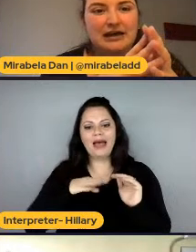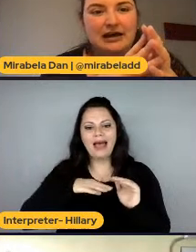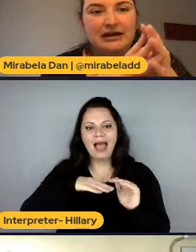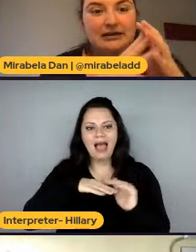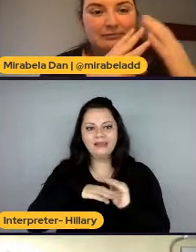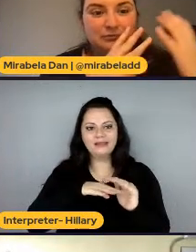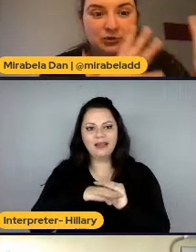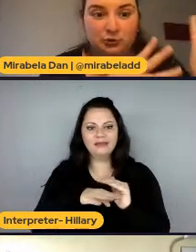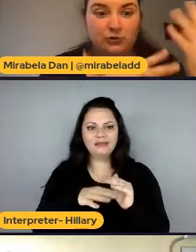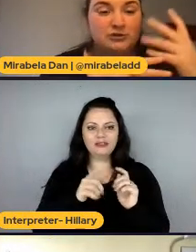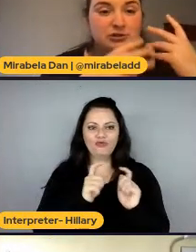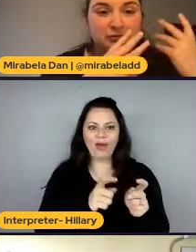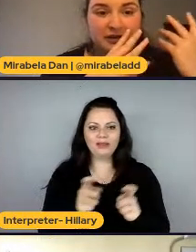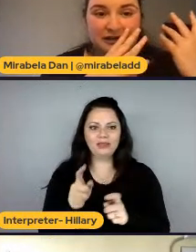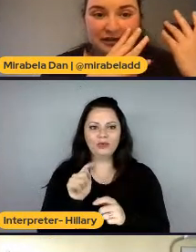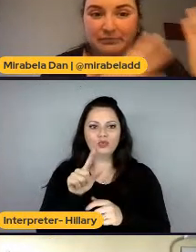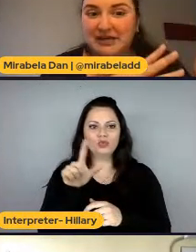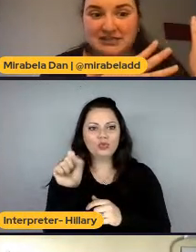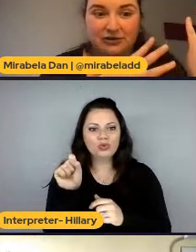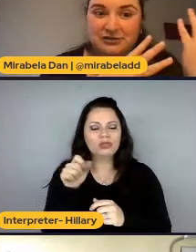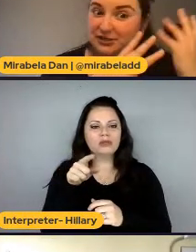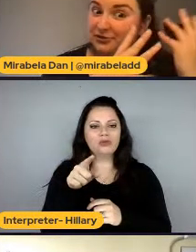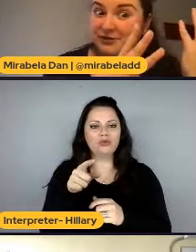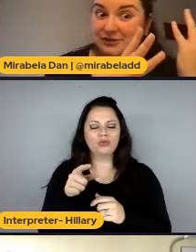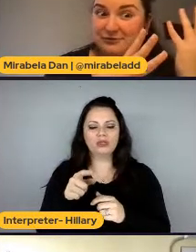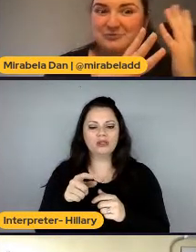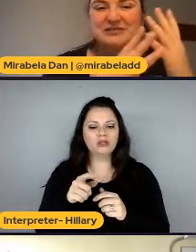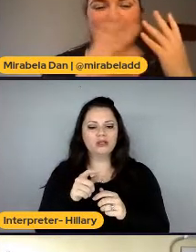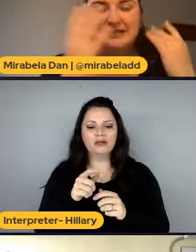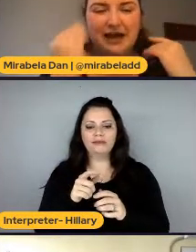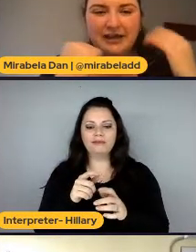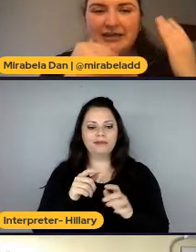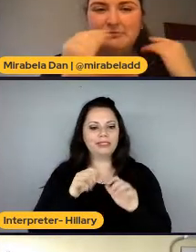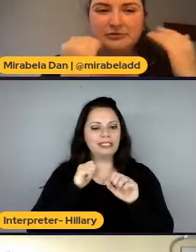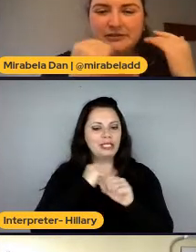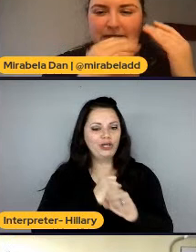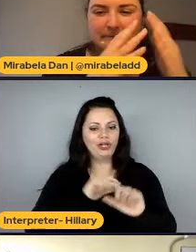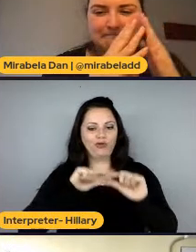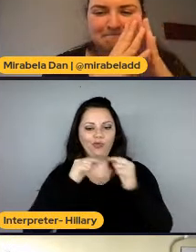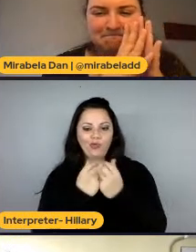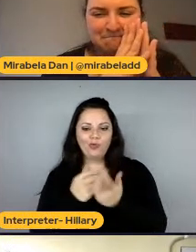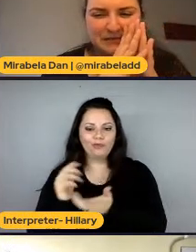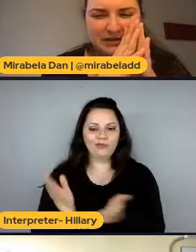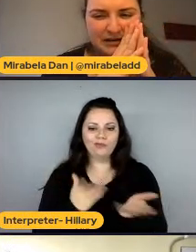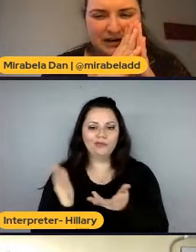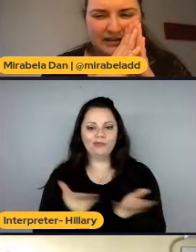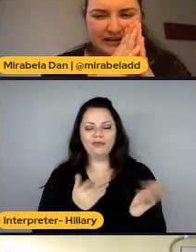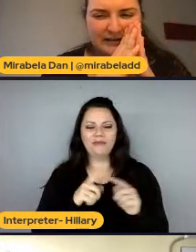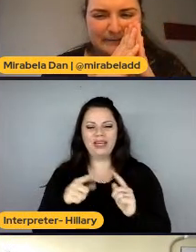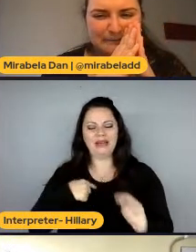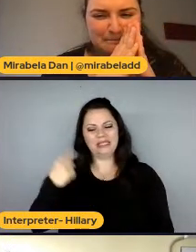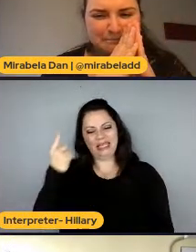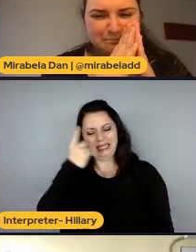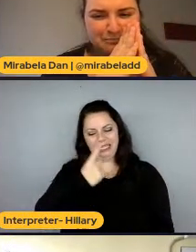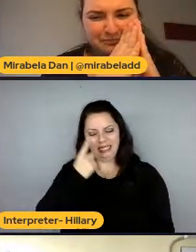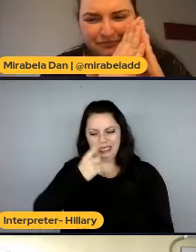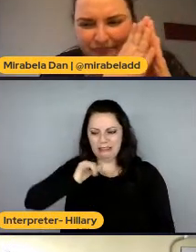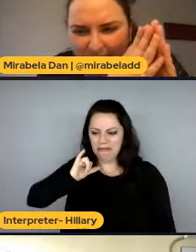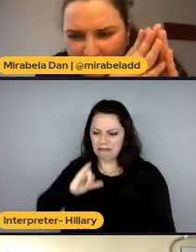granting tools. You were passing on security groups, and I kept on thinking, are